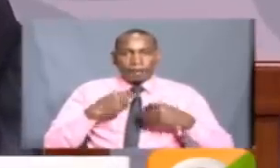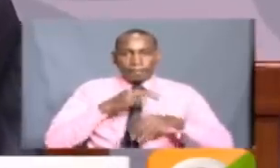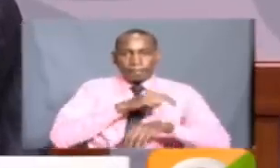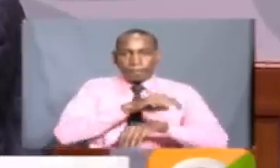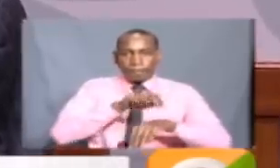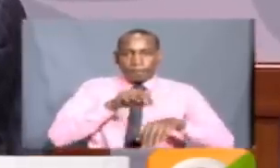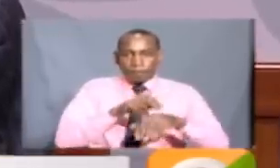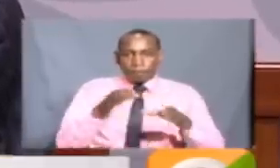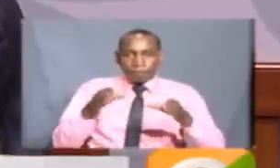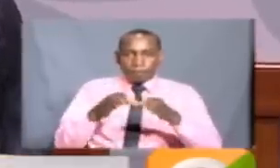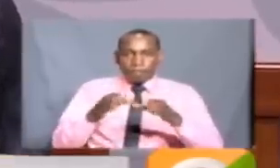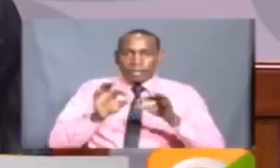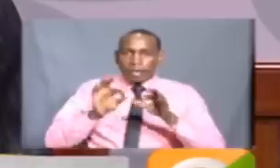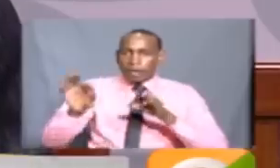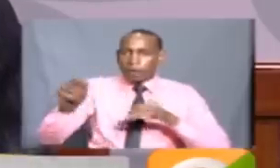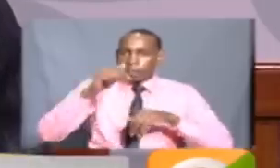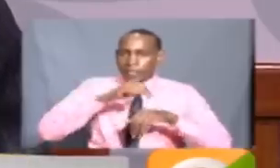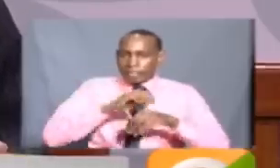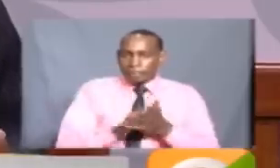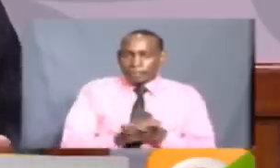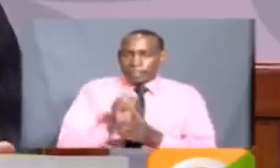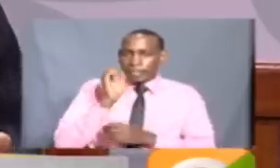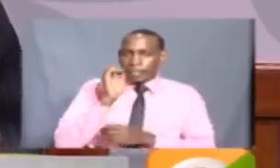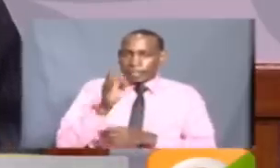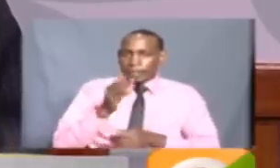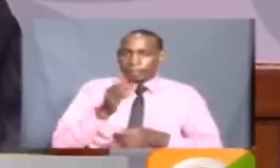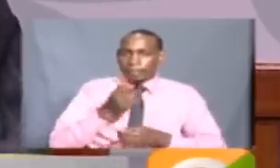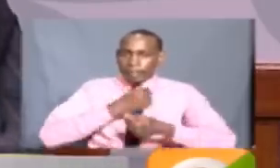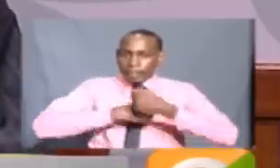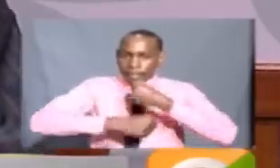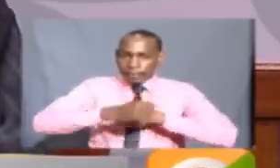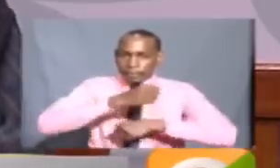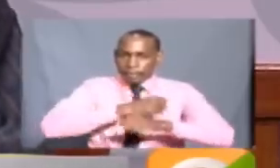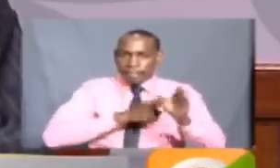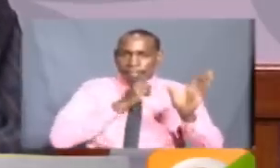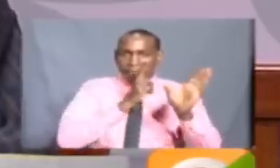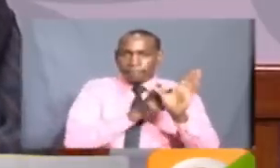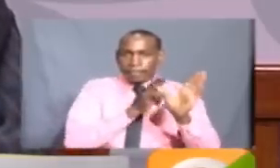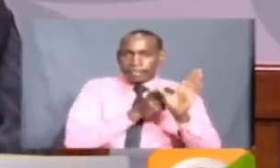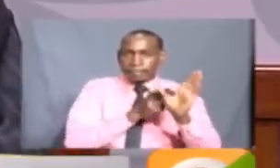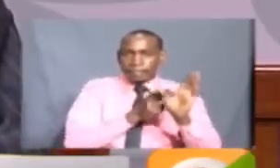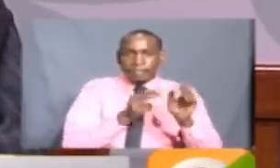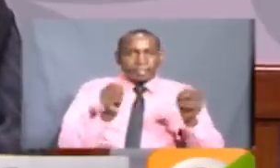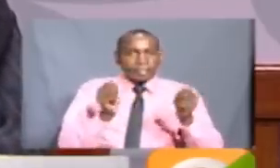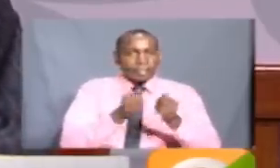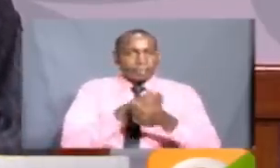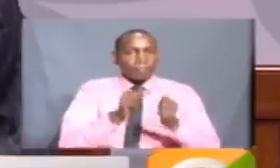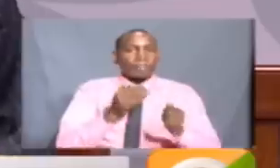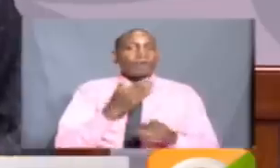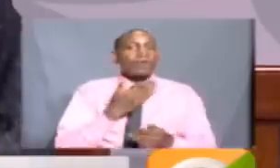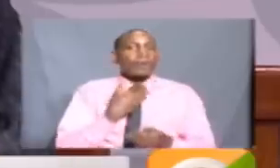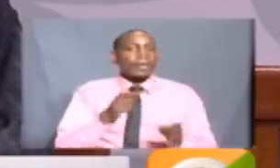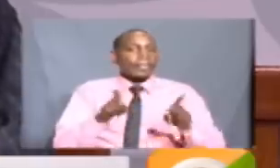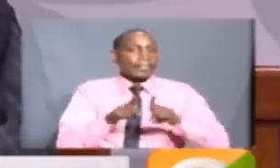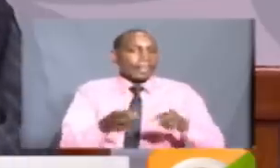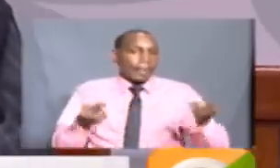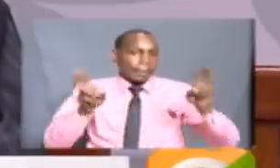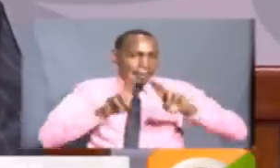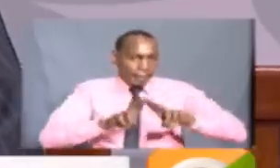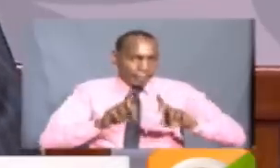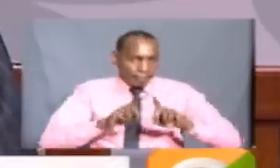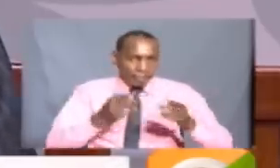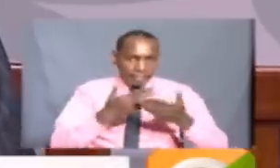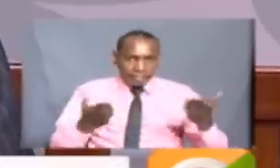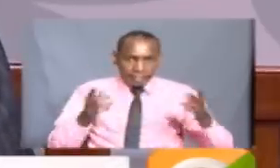for so long that as long as they are active participants, they will not want that to happen. But things